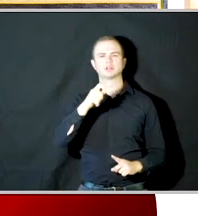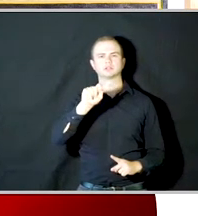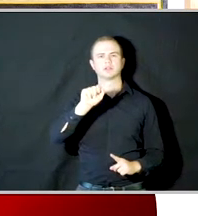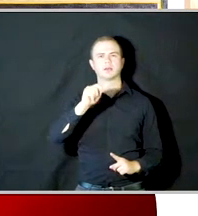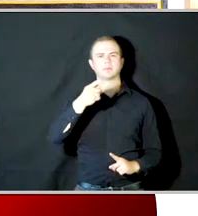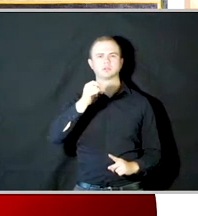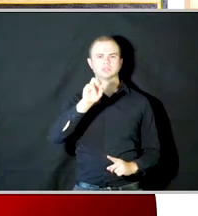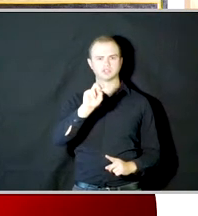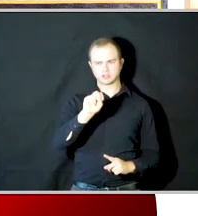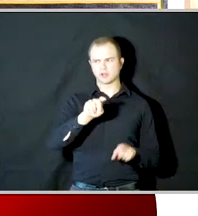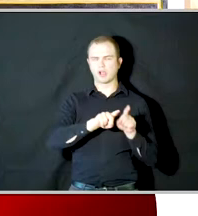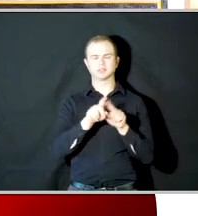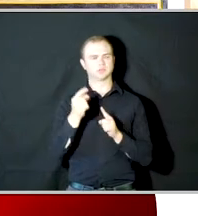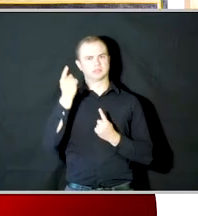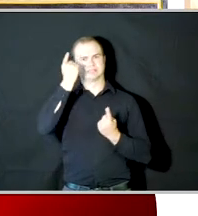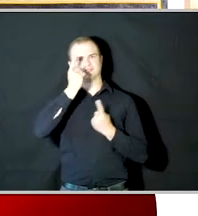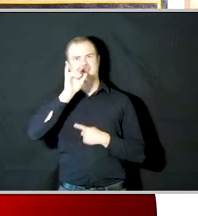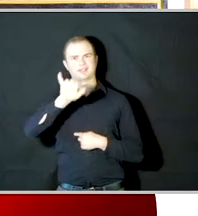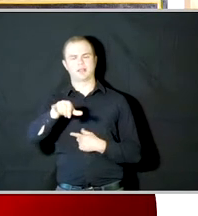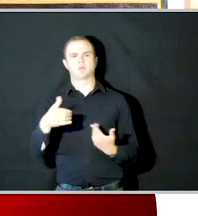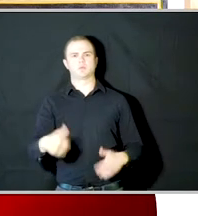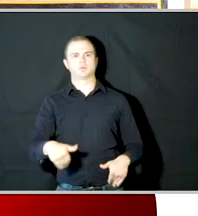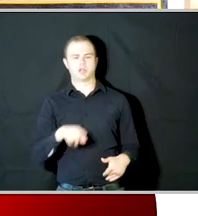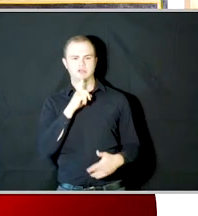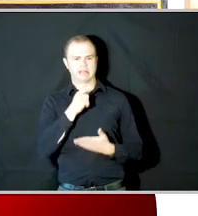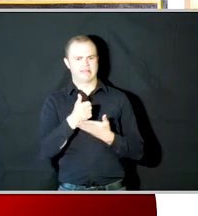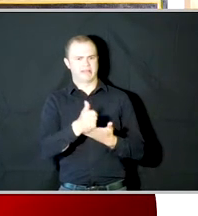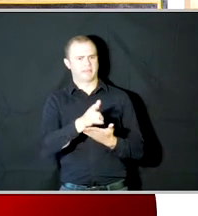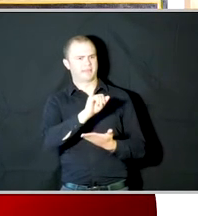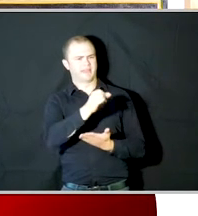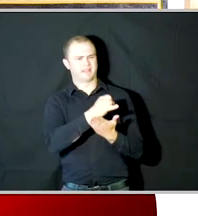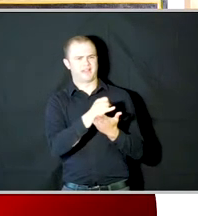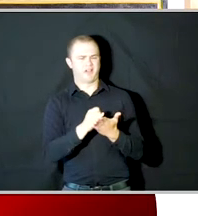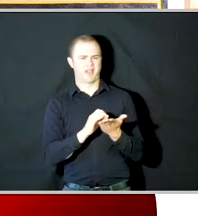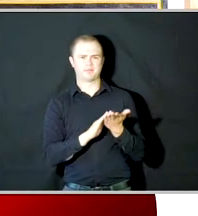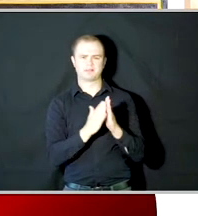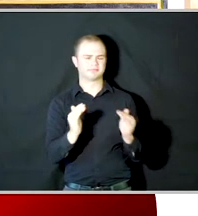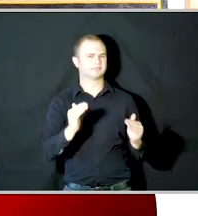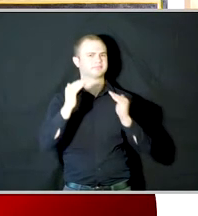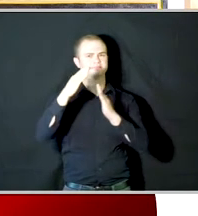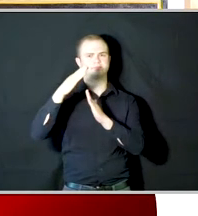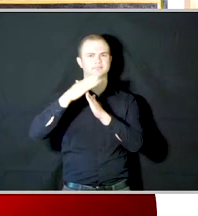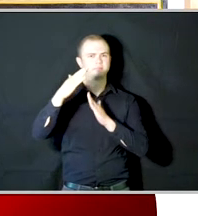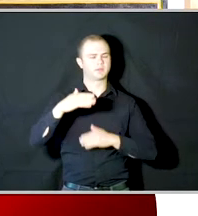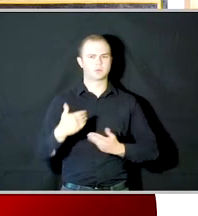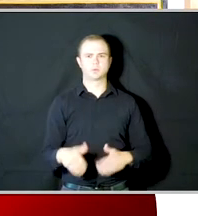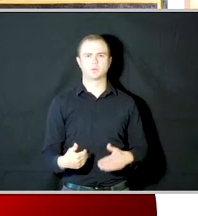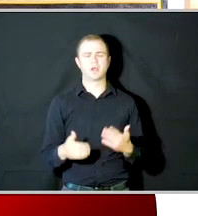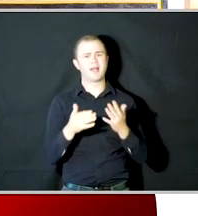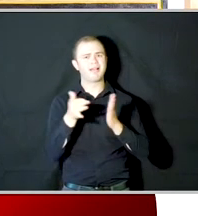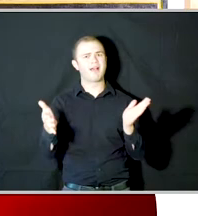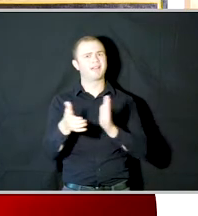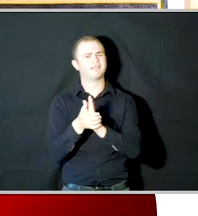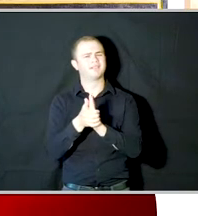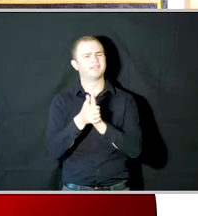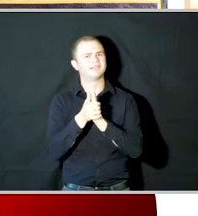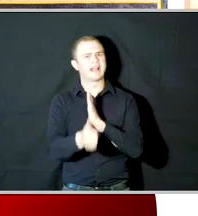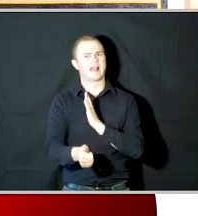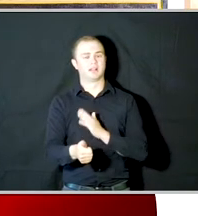into consideration really kind of pushed that art piece forward. Again, there was so much talent. I was just